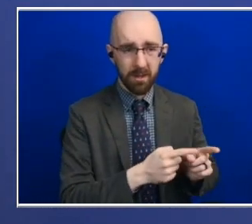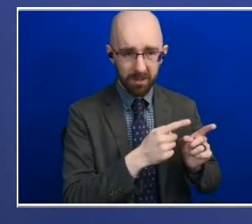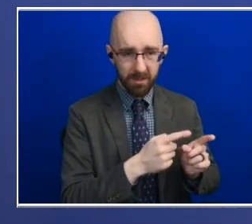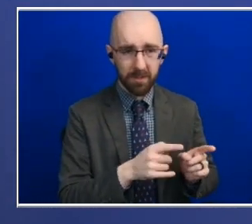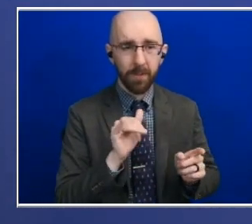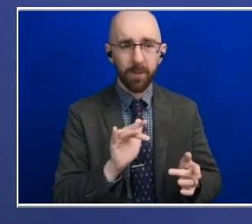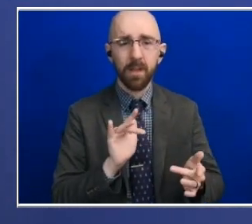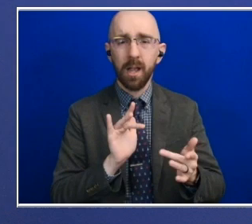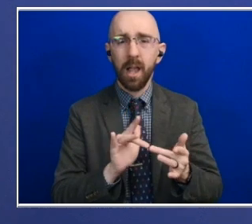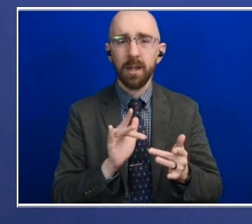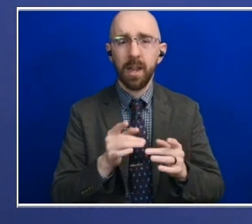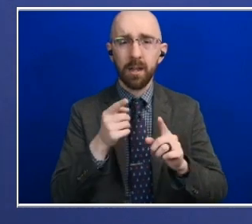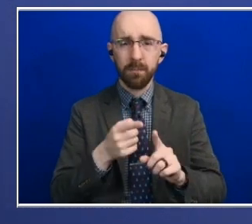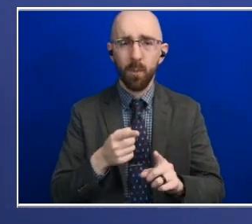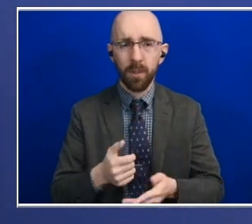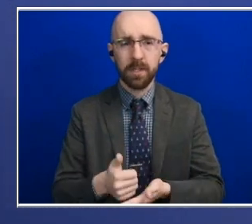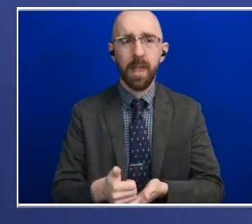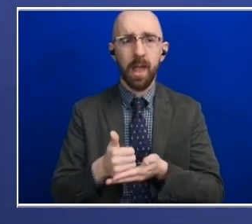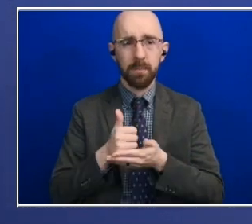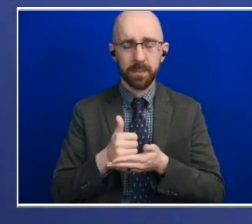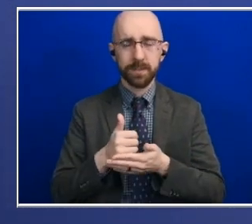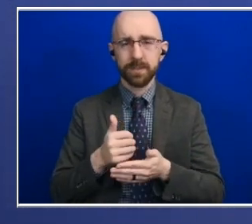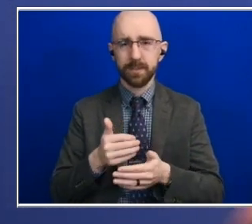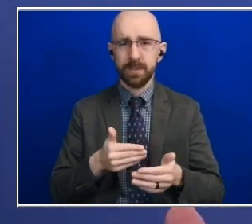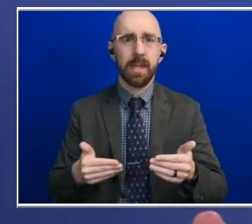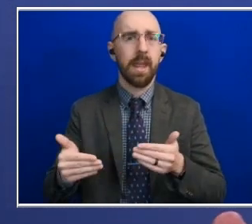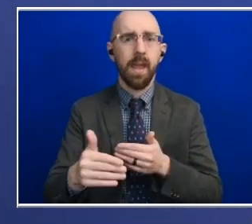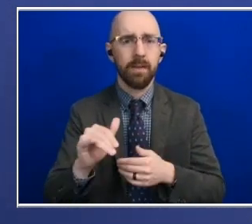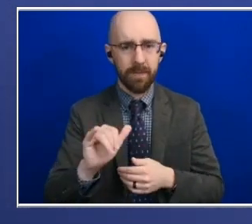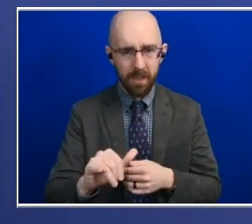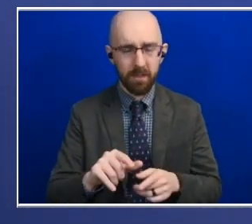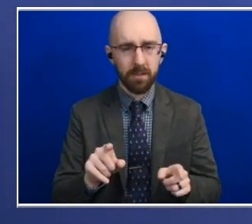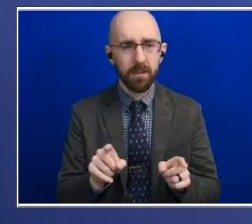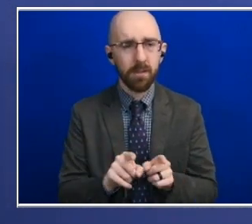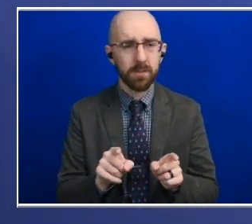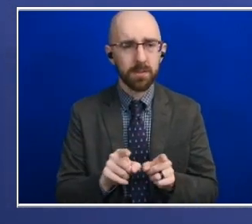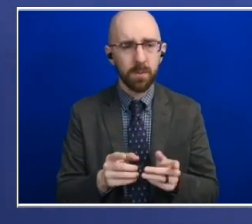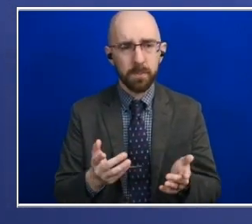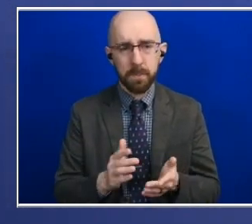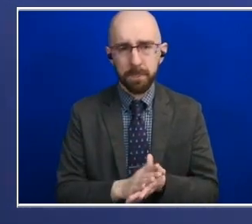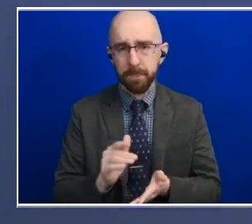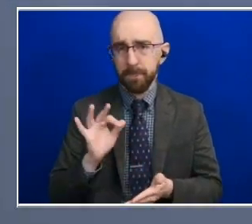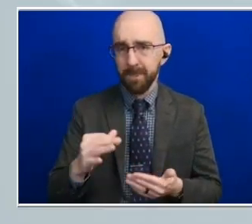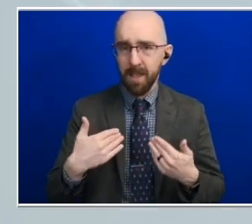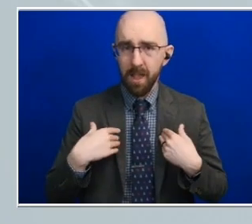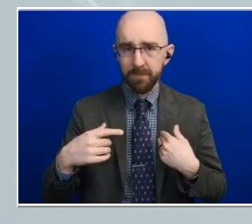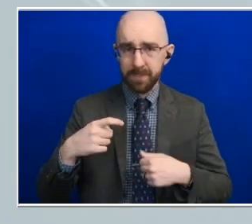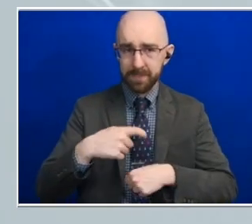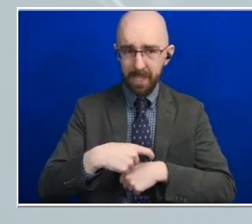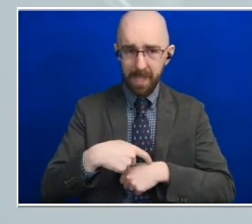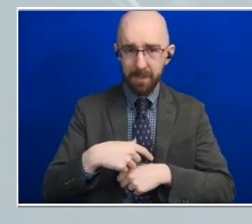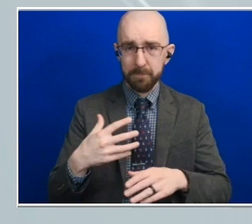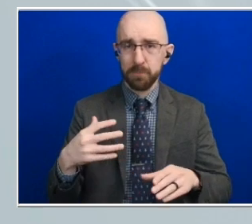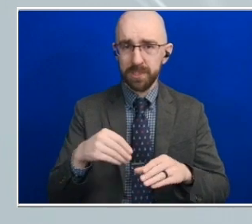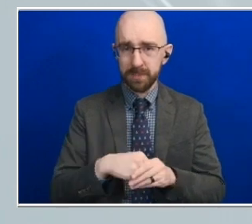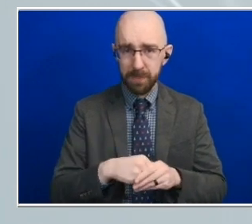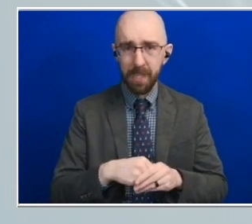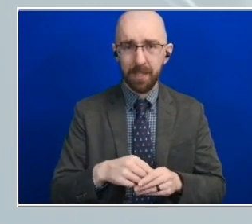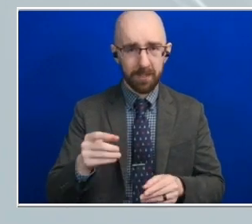help us get on top of this. And if you have some time, participate, because that's the way you're going to be able to